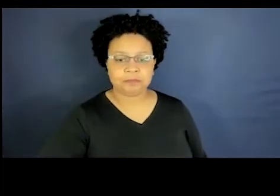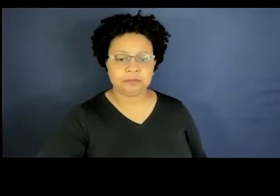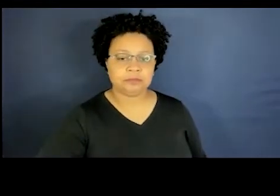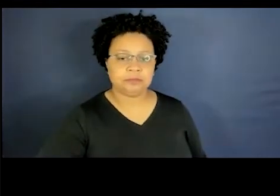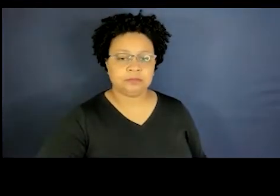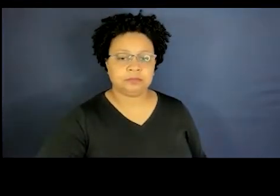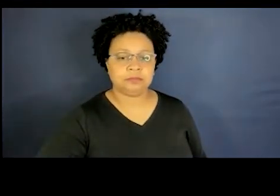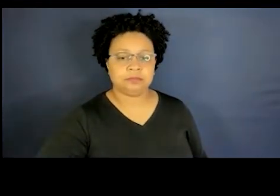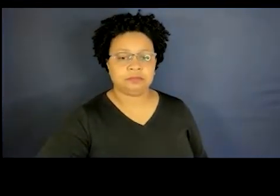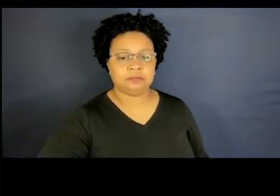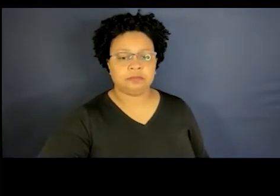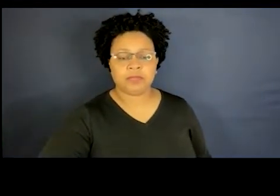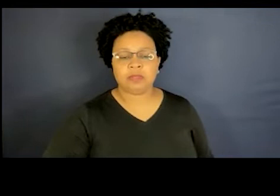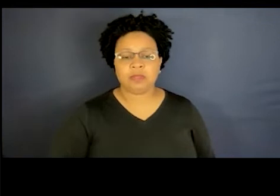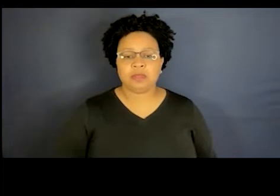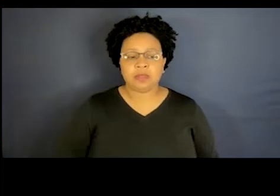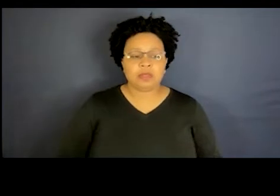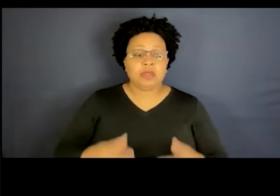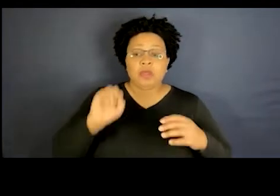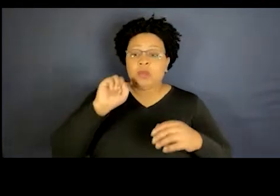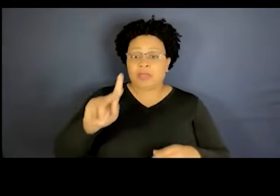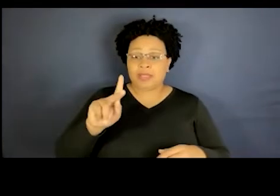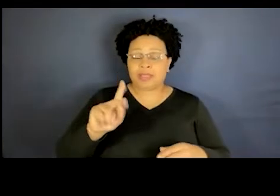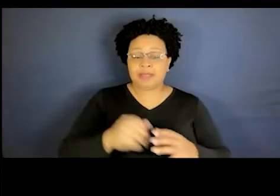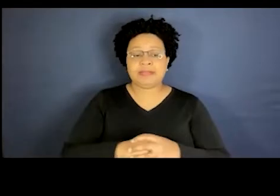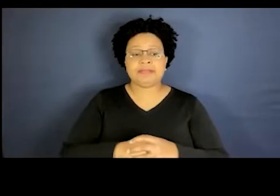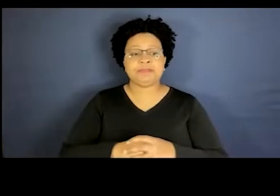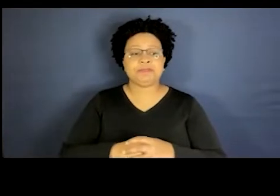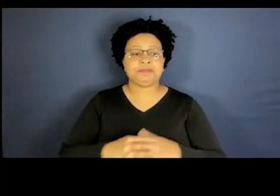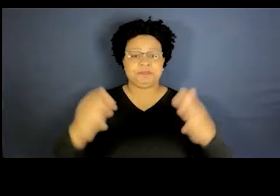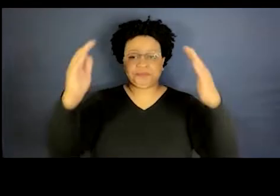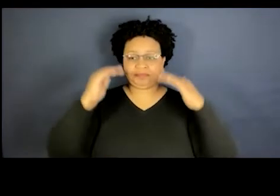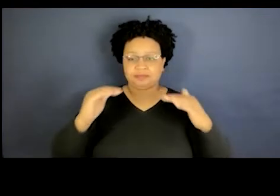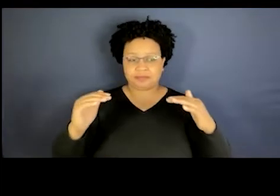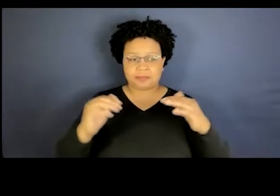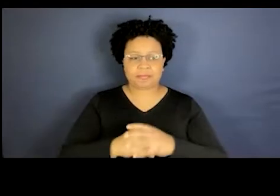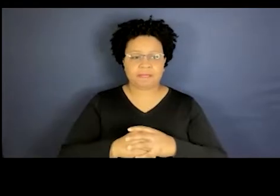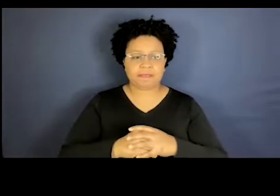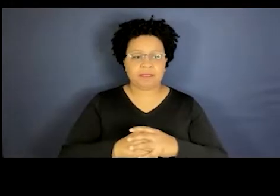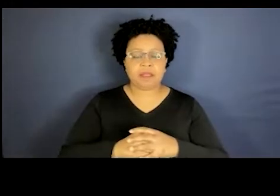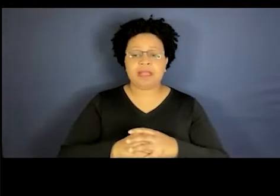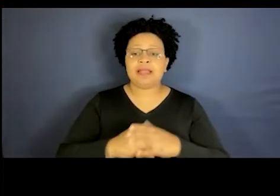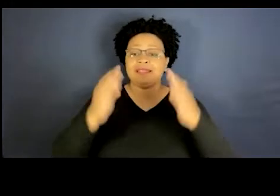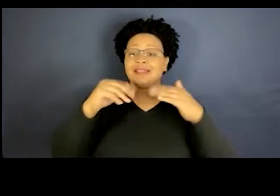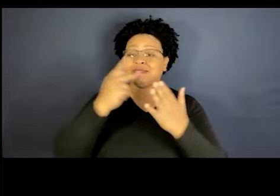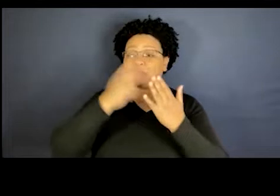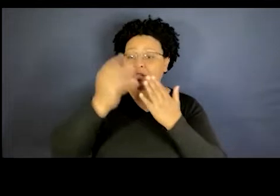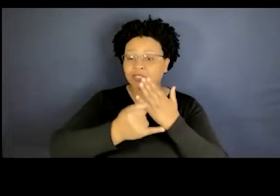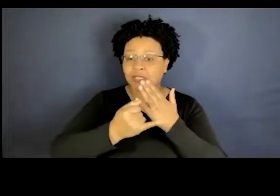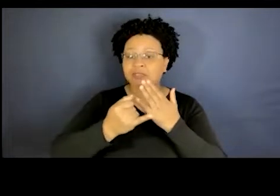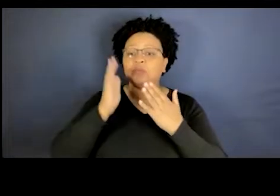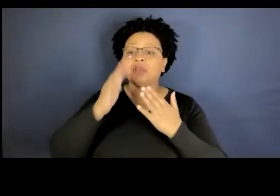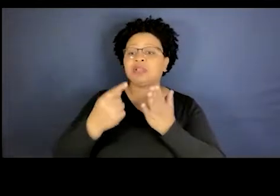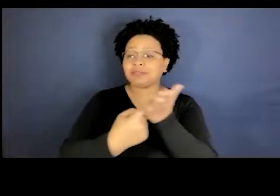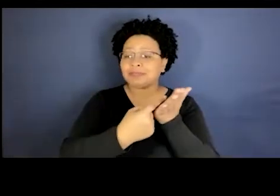All right, thank you. Okay, so the next project that I'm going to talk to you about is